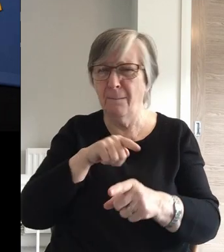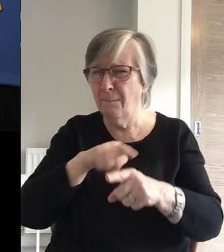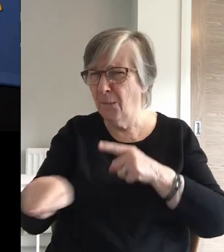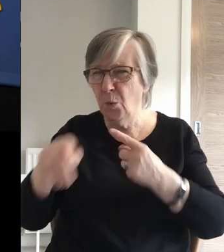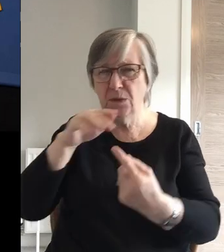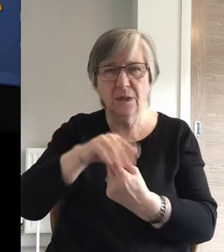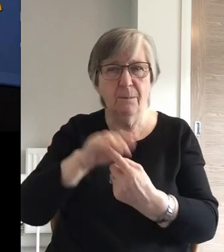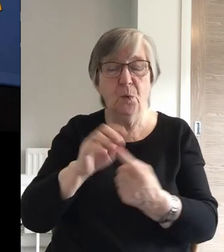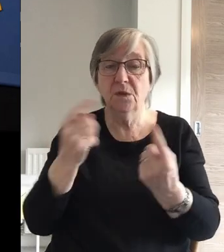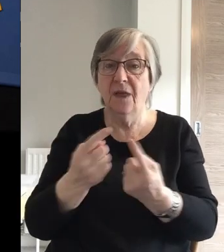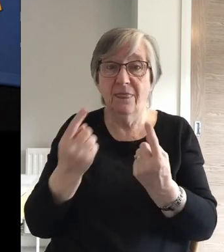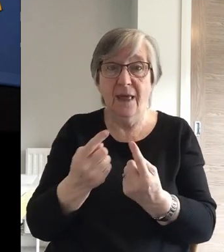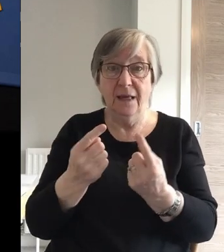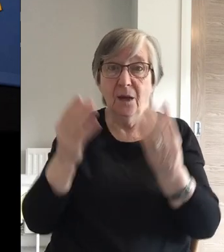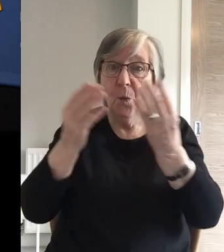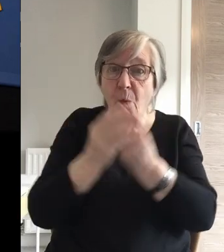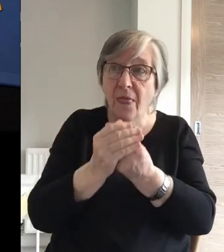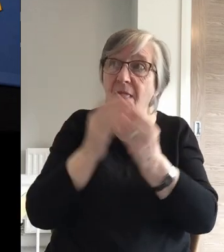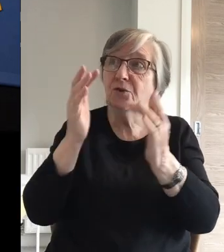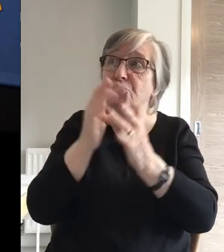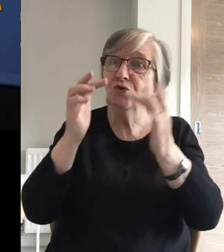with Jesus and in his kingdom.